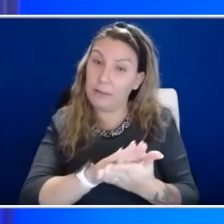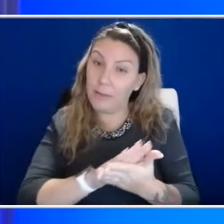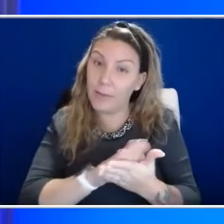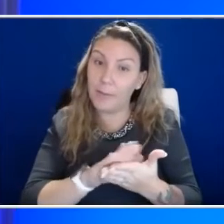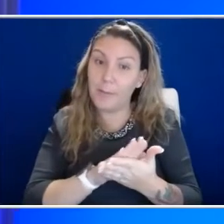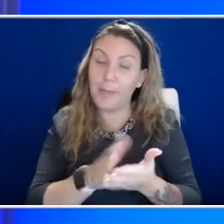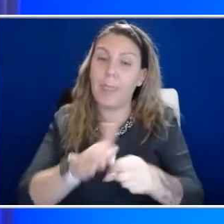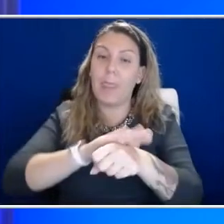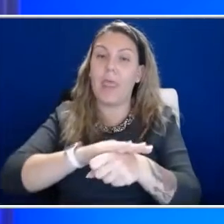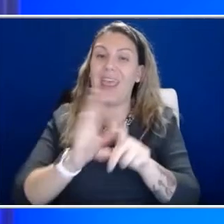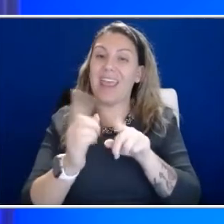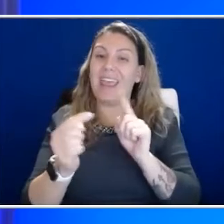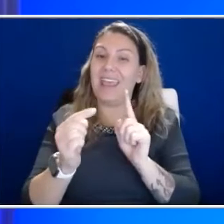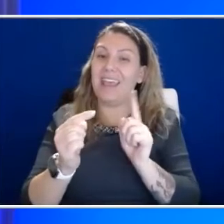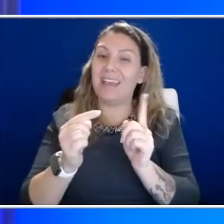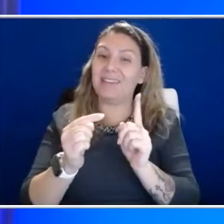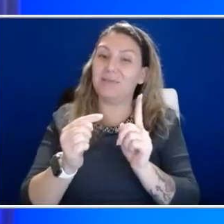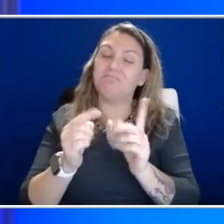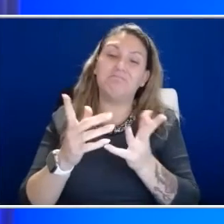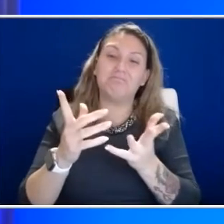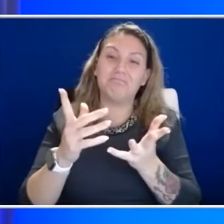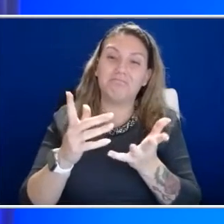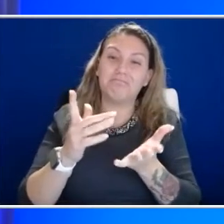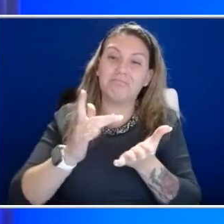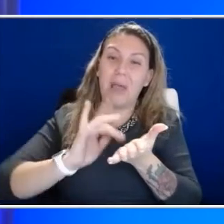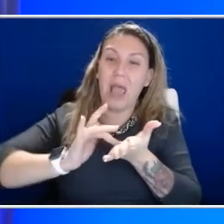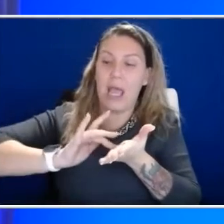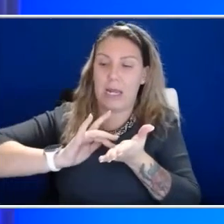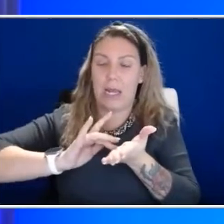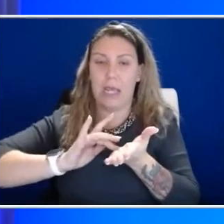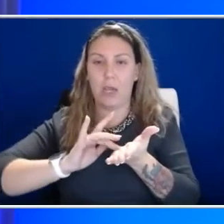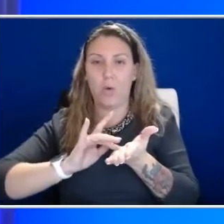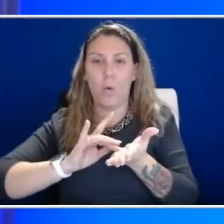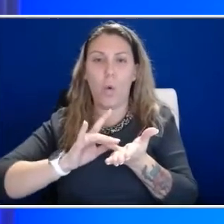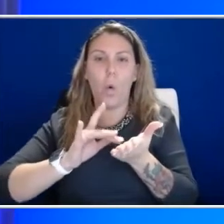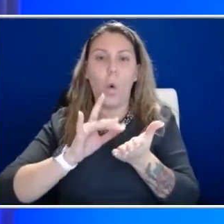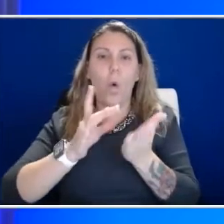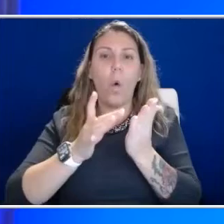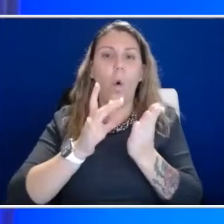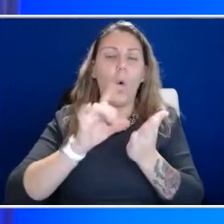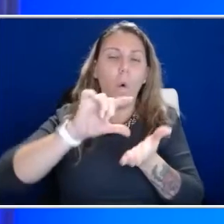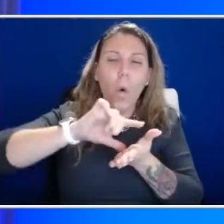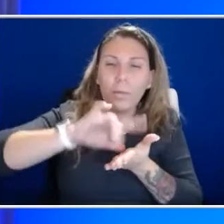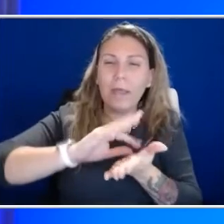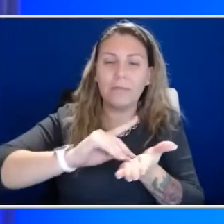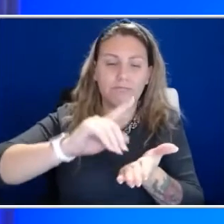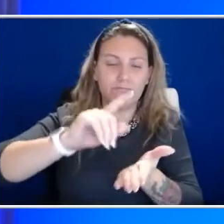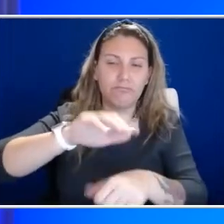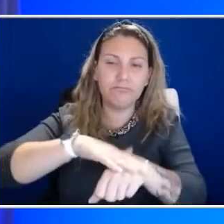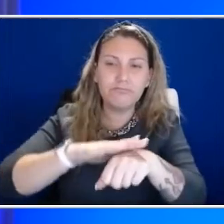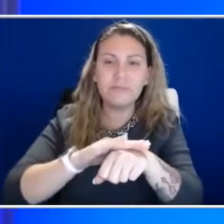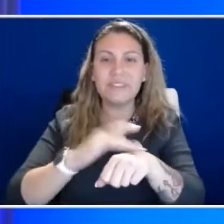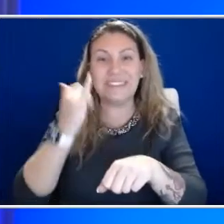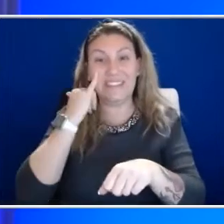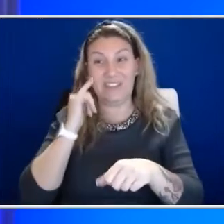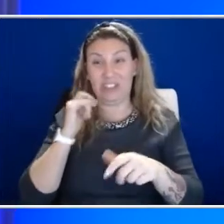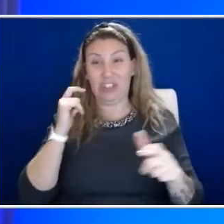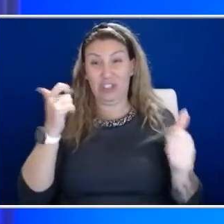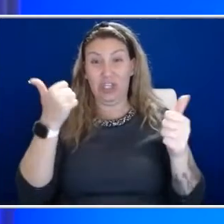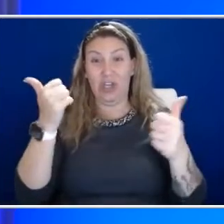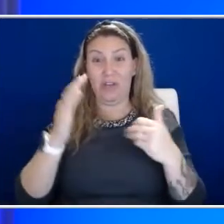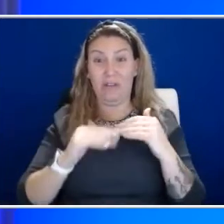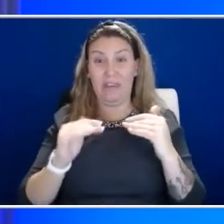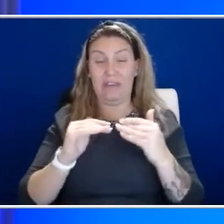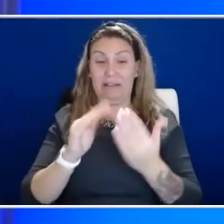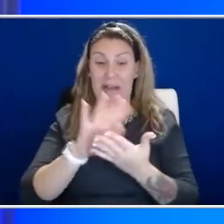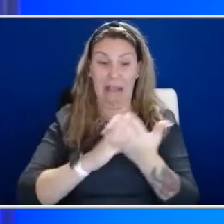ointment or at least a good moisturizer. And if it's, again, larger than a palm-size area, it involves hand,